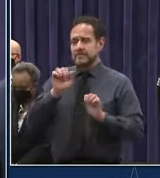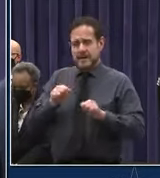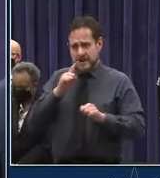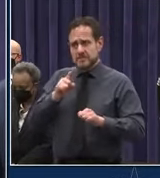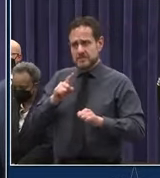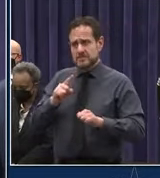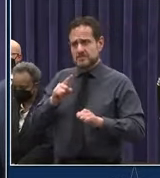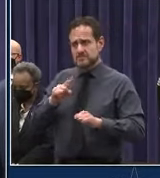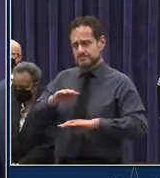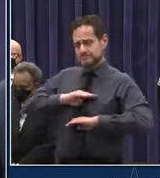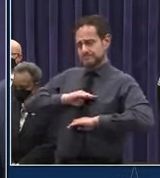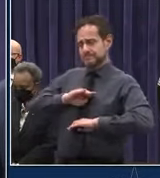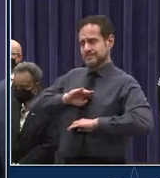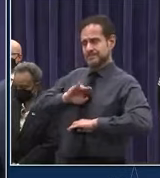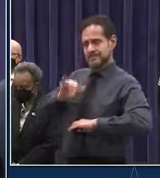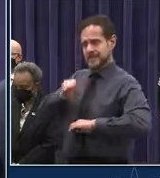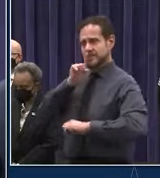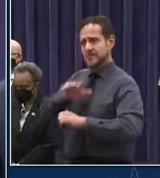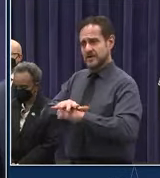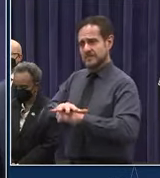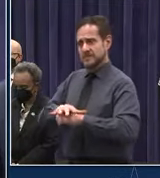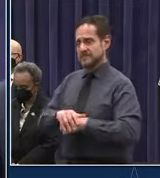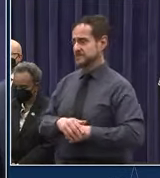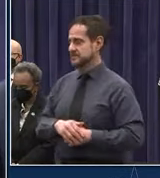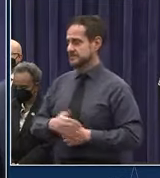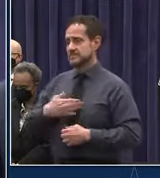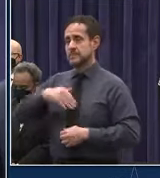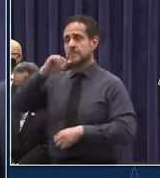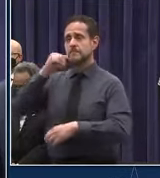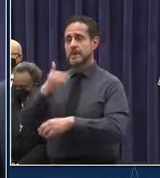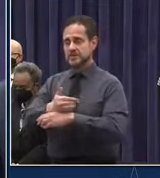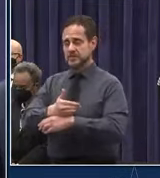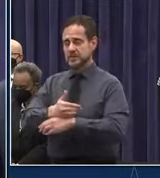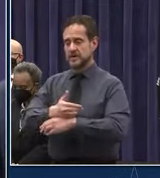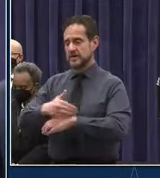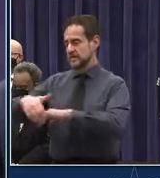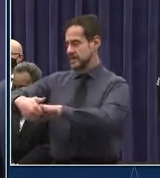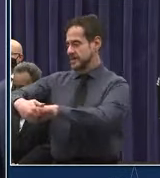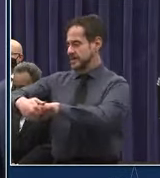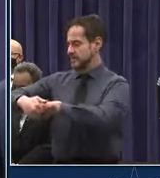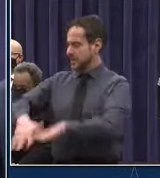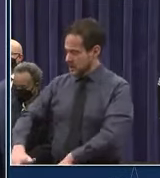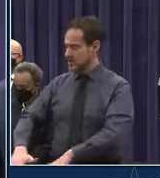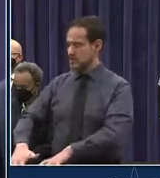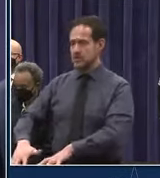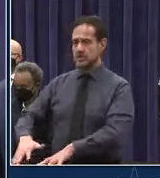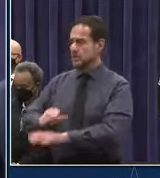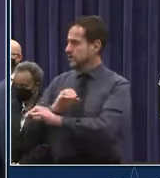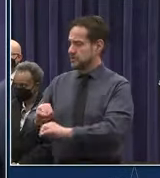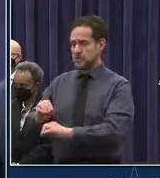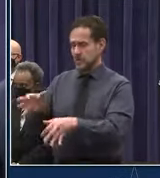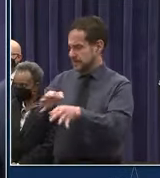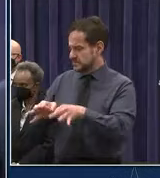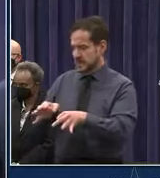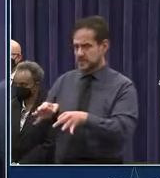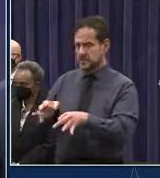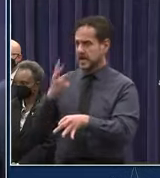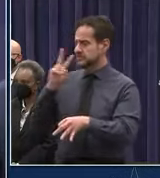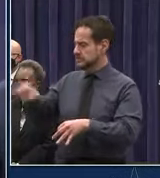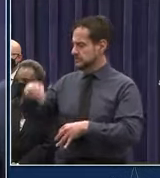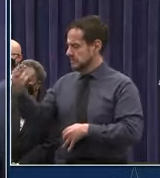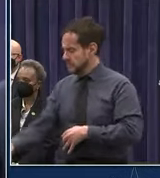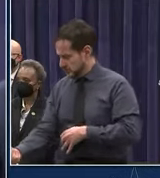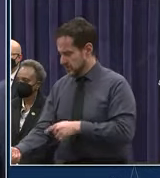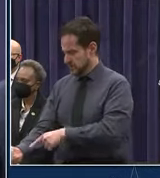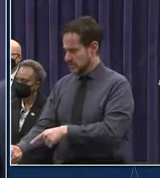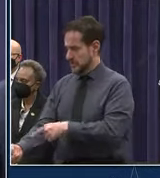that promise. My daughter stopped holding my hand, and without explanation, I found her on the floor with a